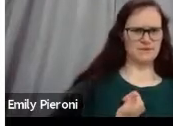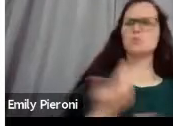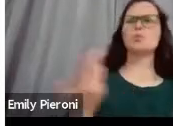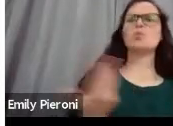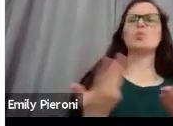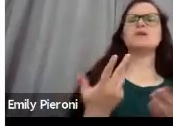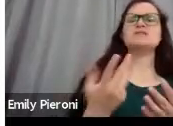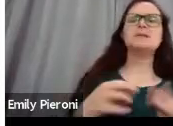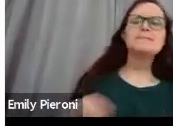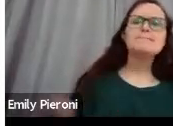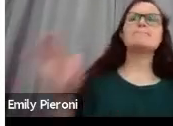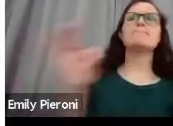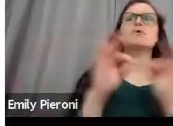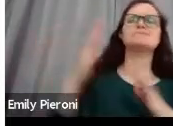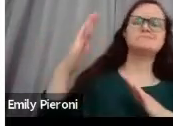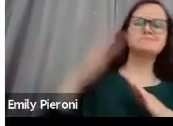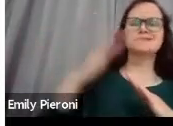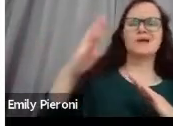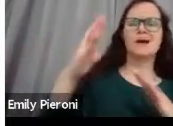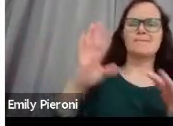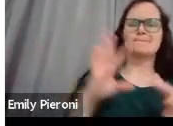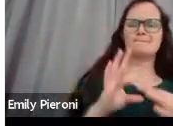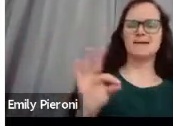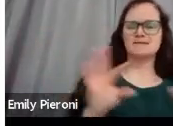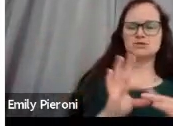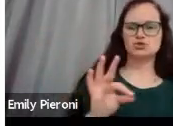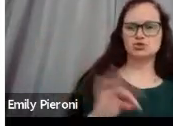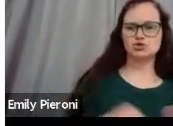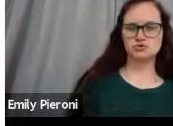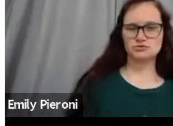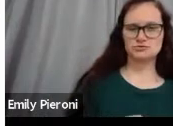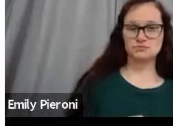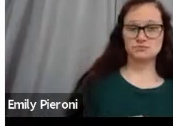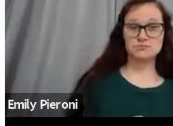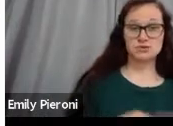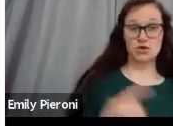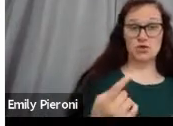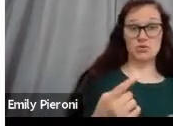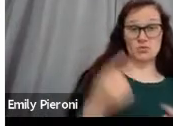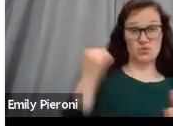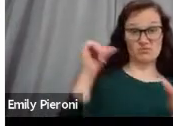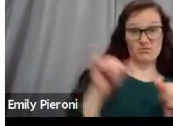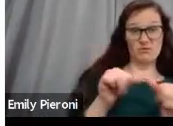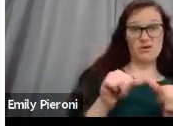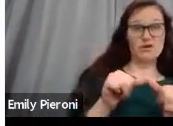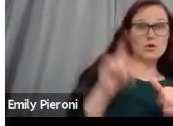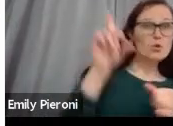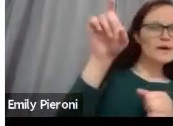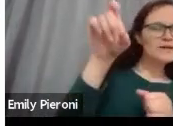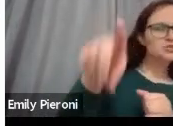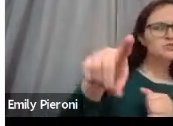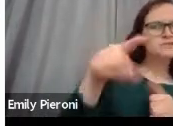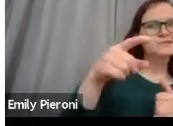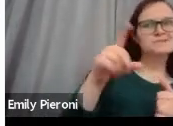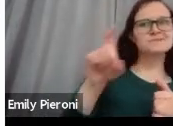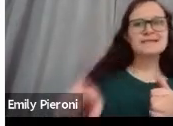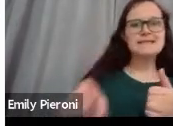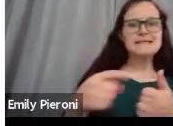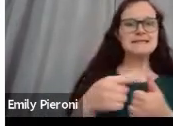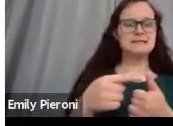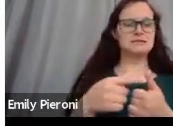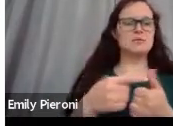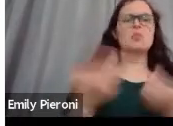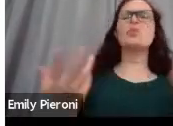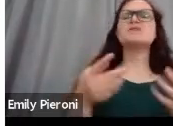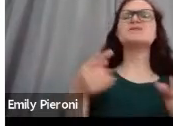message? As we were talking about before, if you're going to tell a story, you have to have a question or a message, something that you